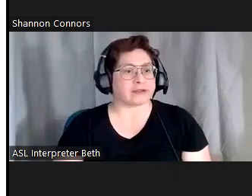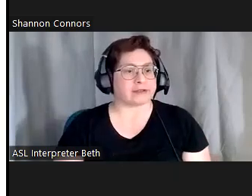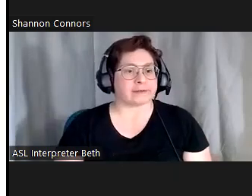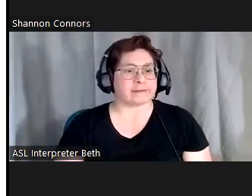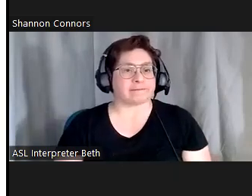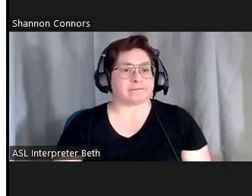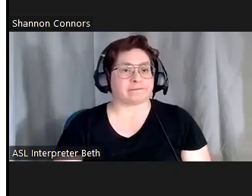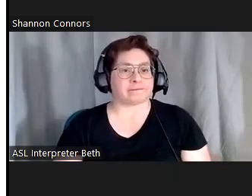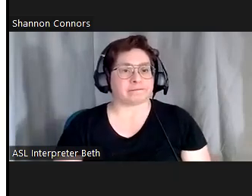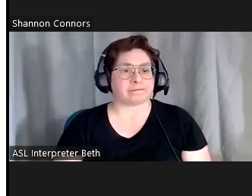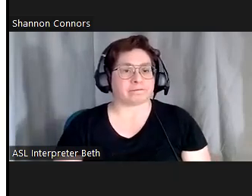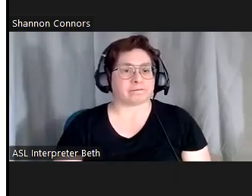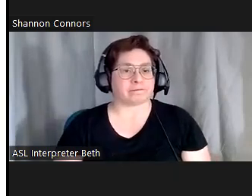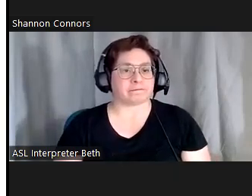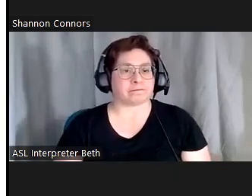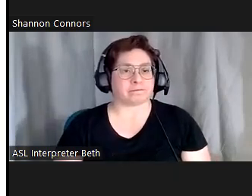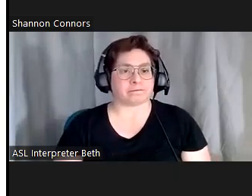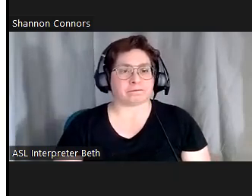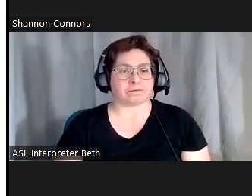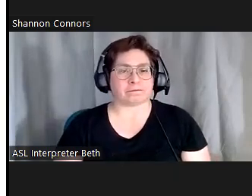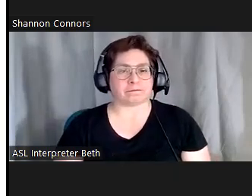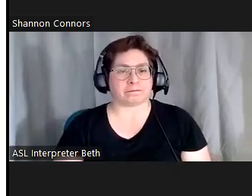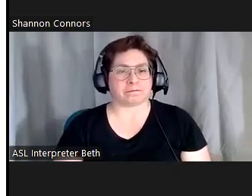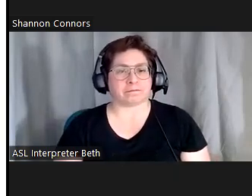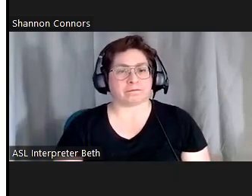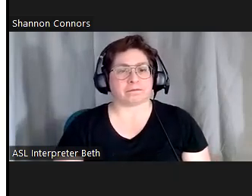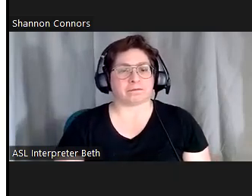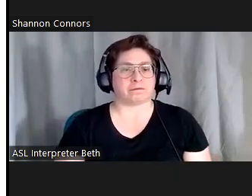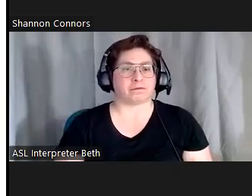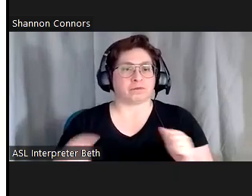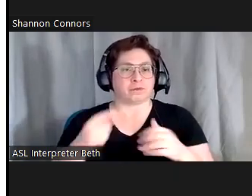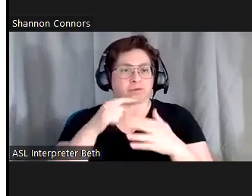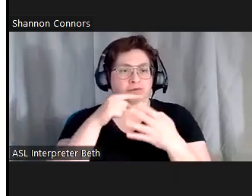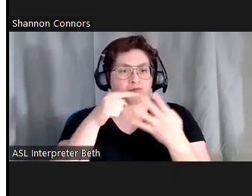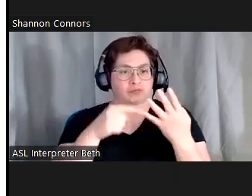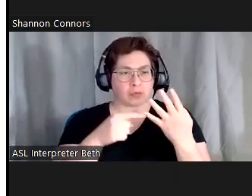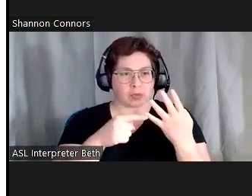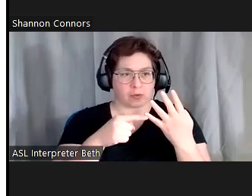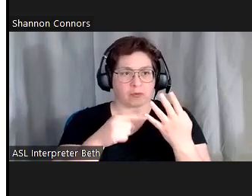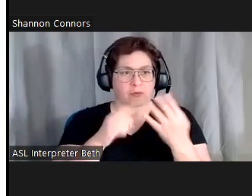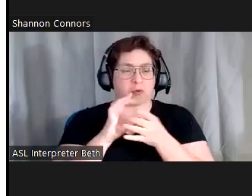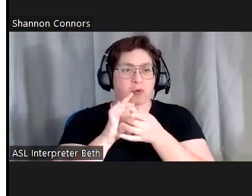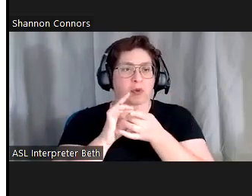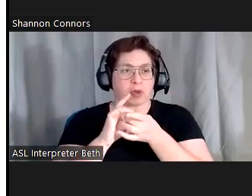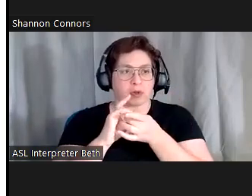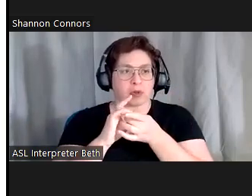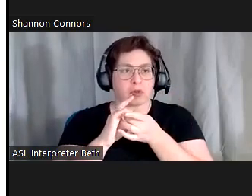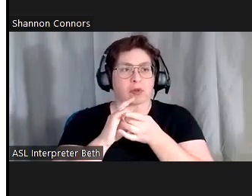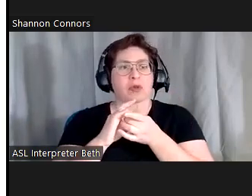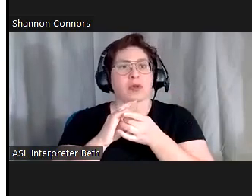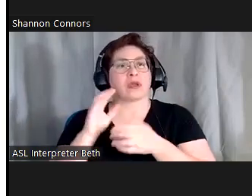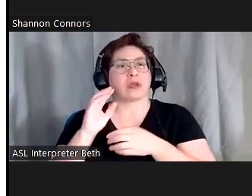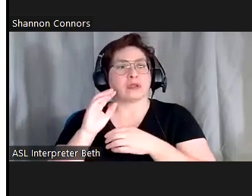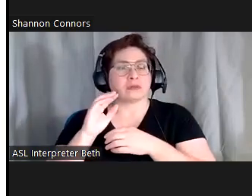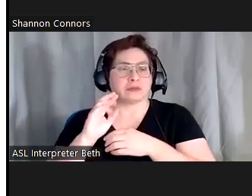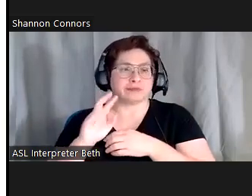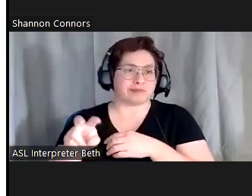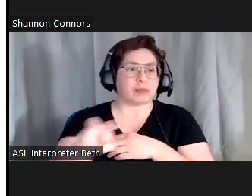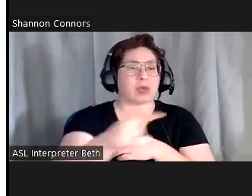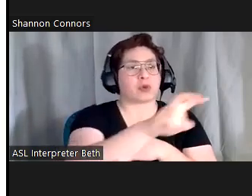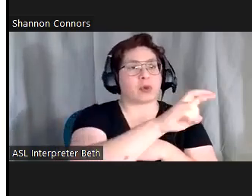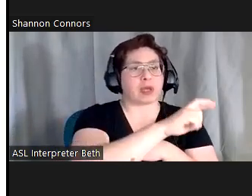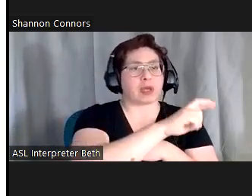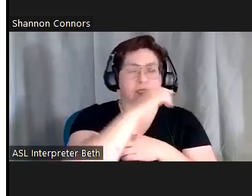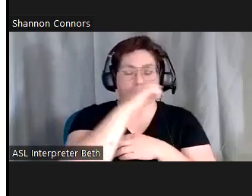example, there's 4 traits related to migration, so not applicable to non-migratory species. But we